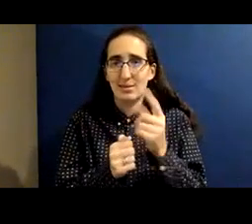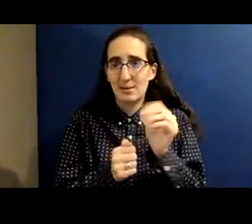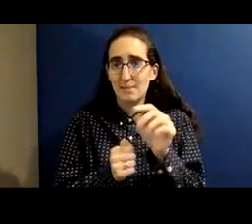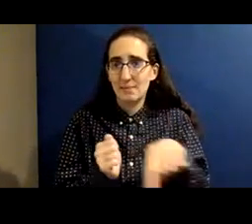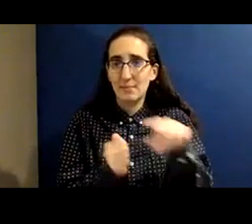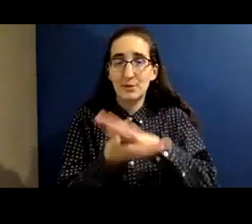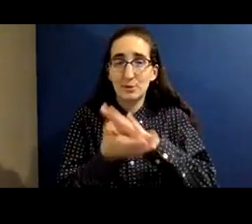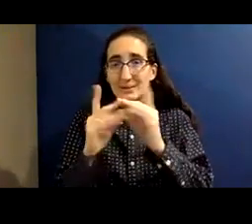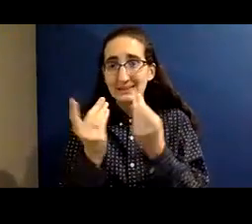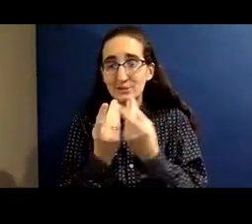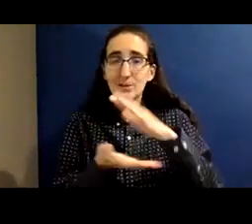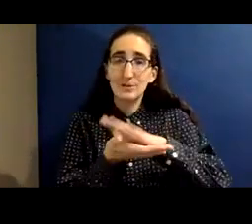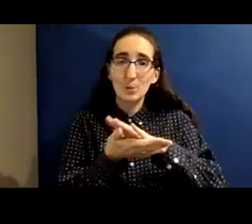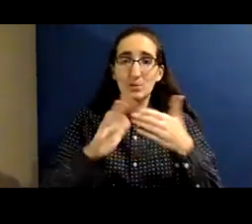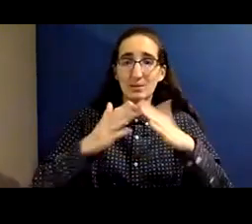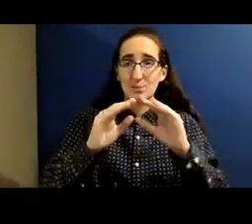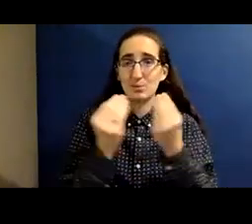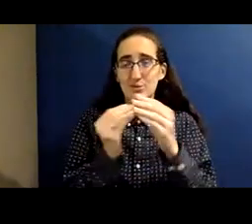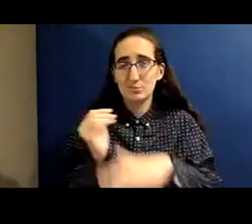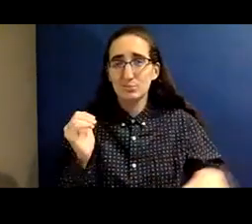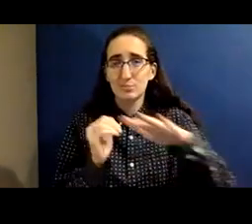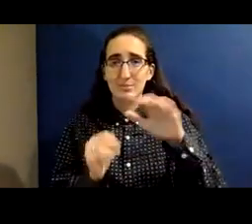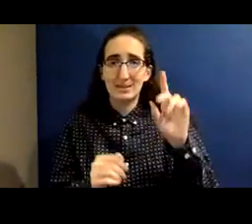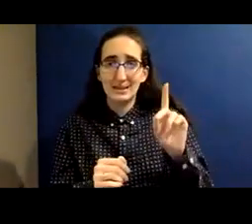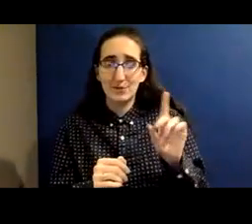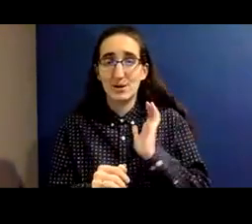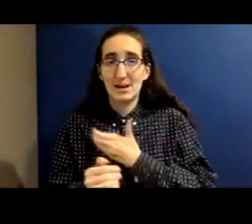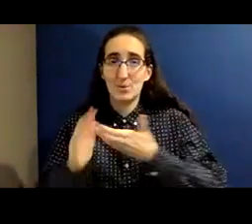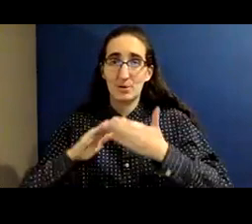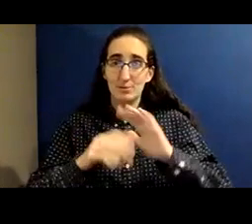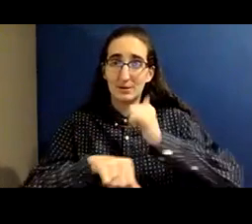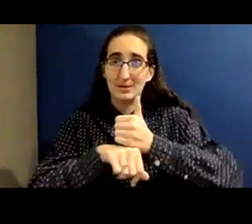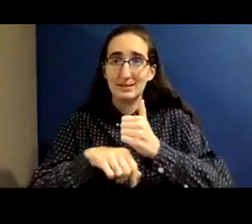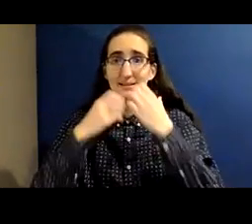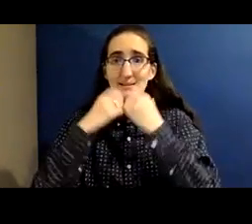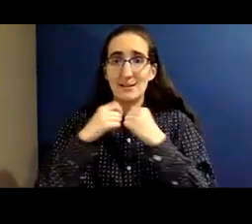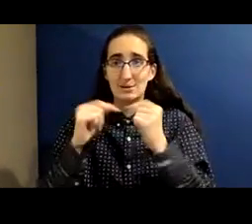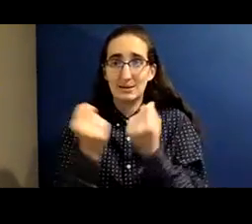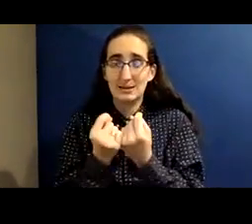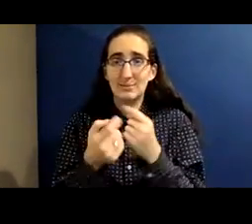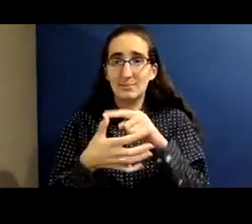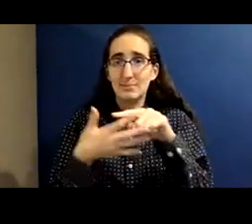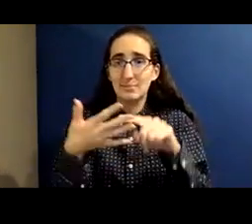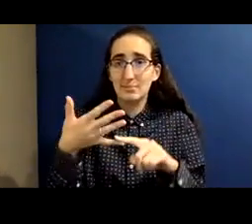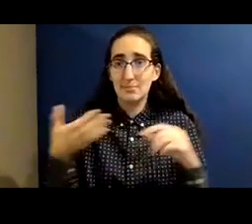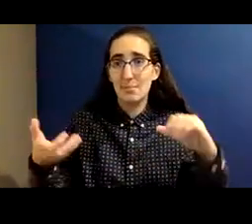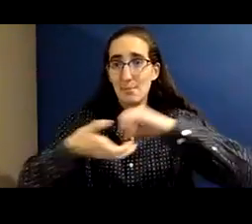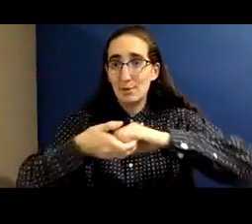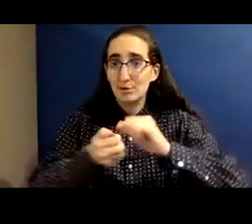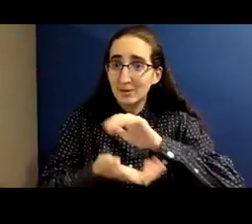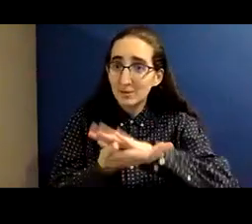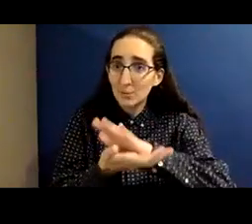district and with schools and community organizations throughout Denver. Our community-based care team, led by Katie Wilberding Cross, partners with schools